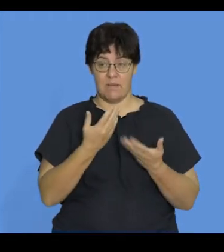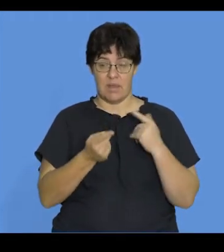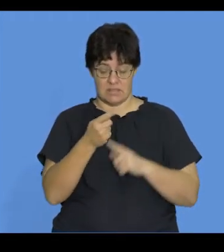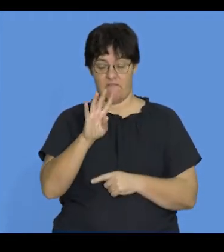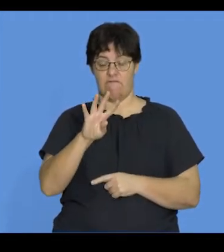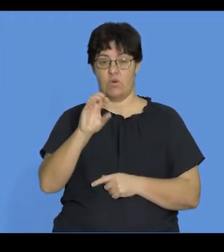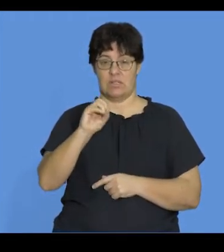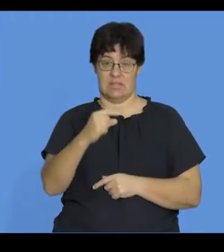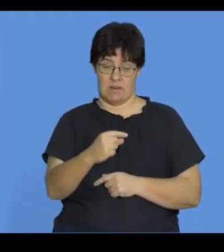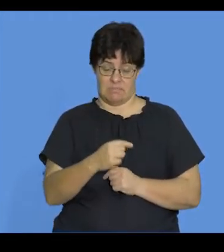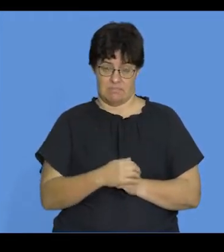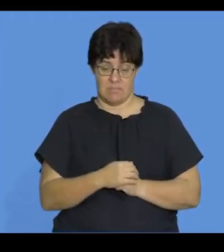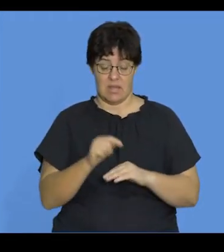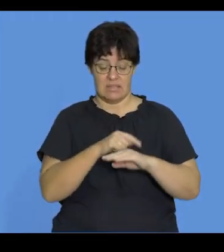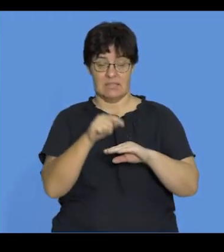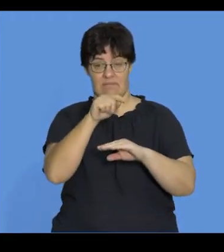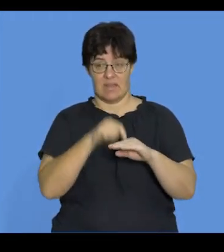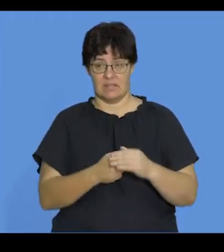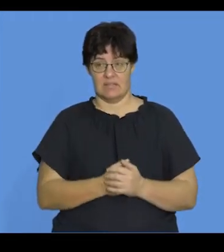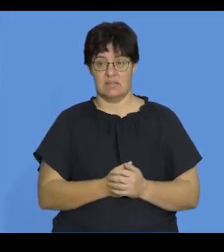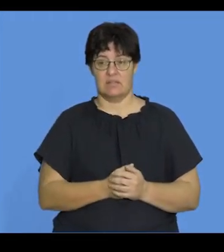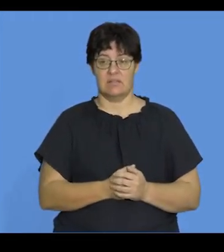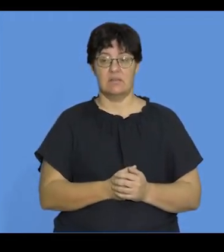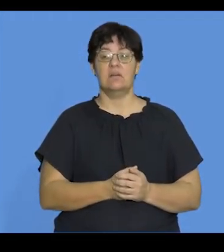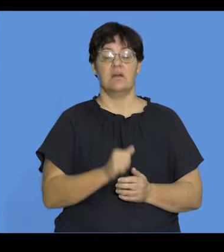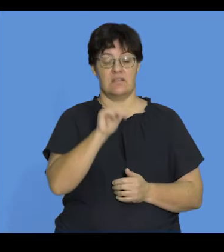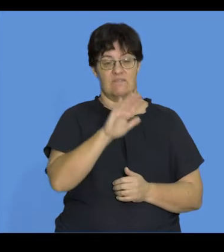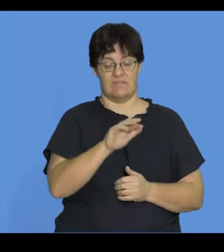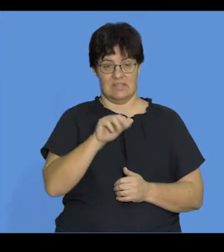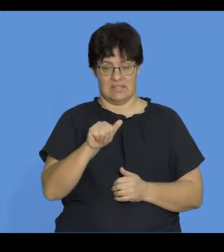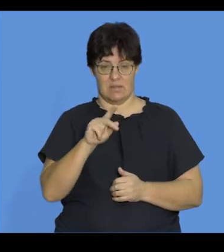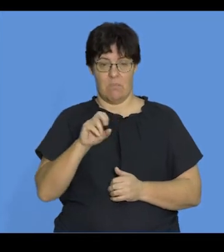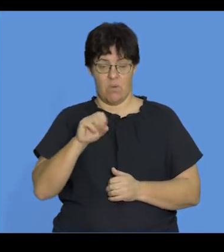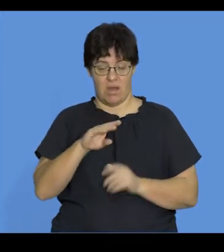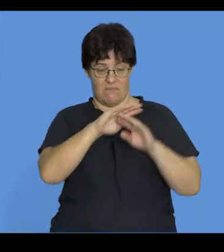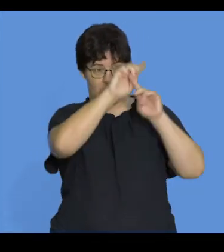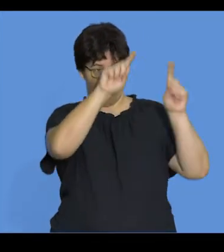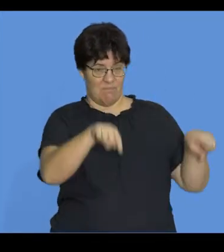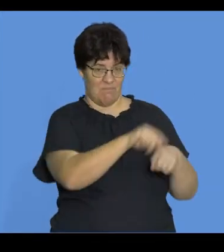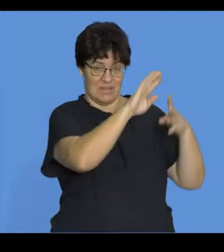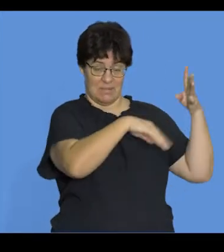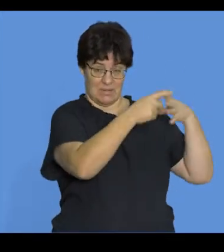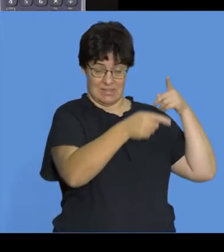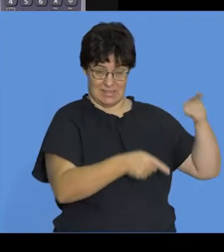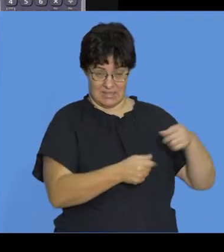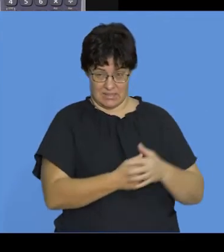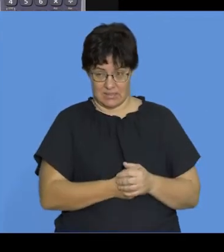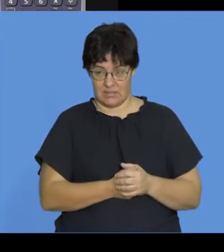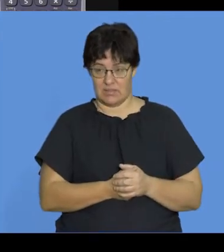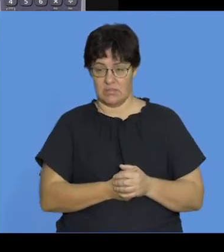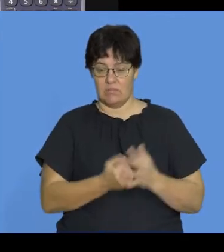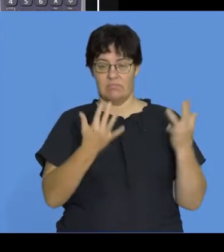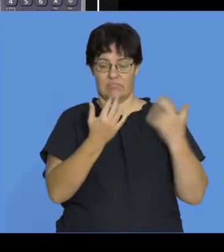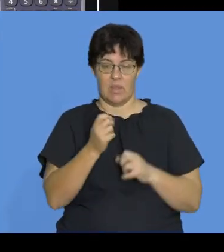40 grams, right? Divided by the molar mass, which is 56, right? So let's calculate the moles